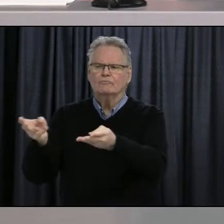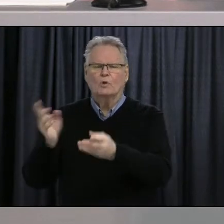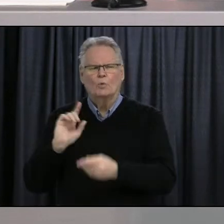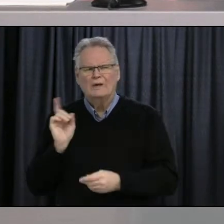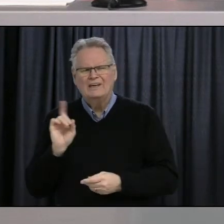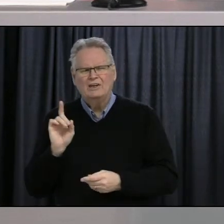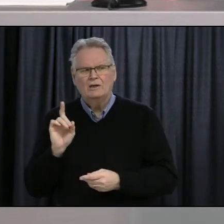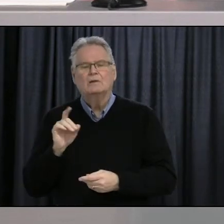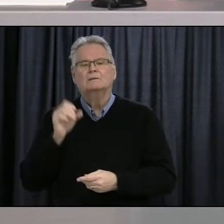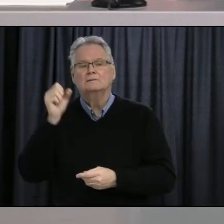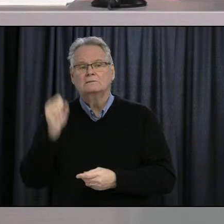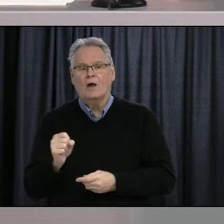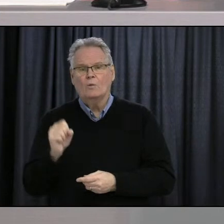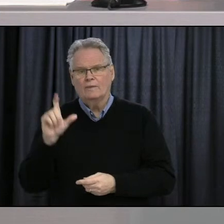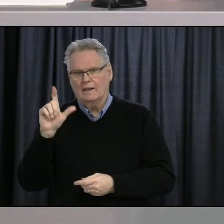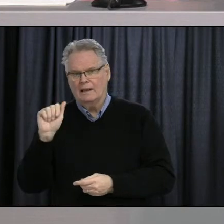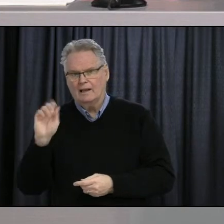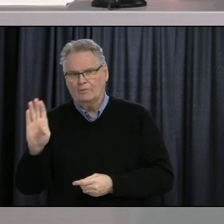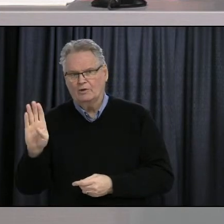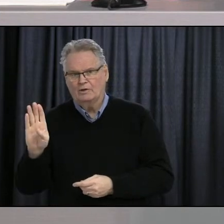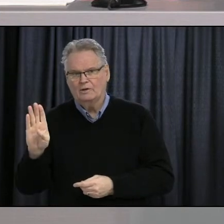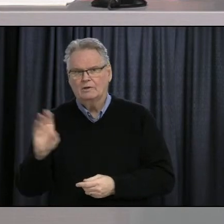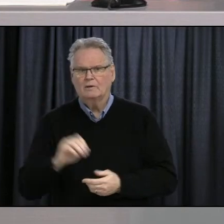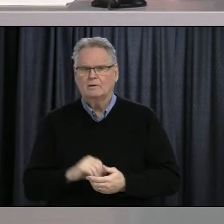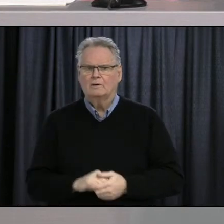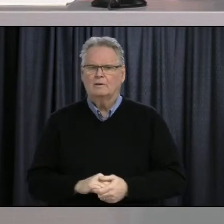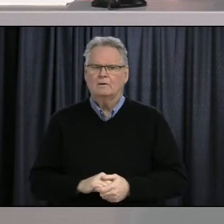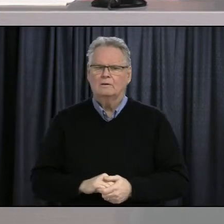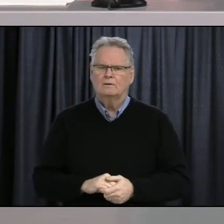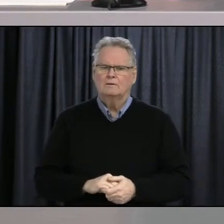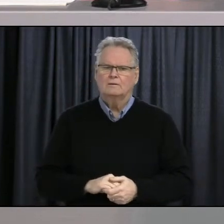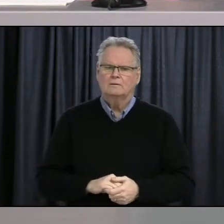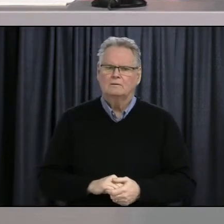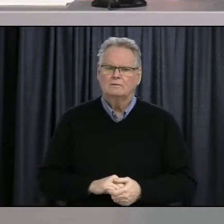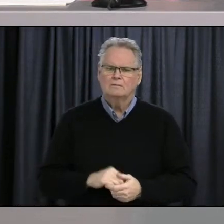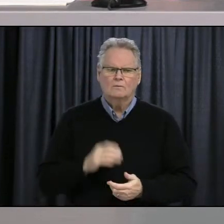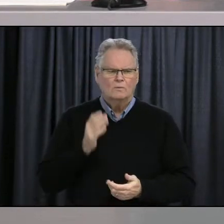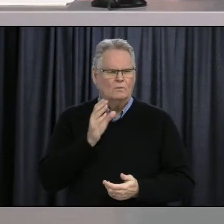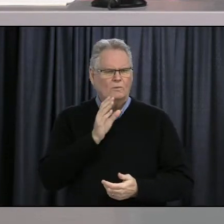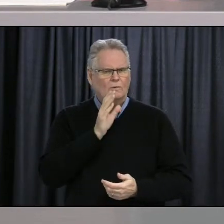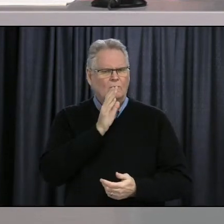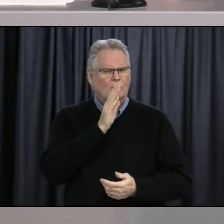people of that age range in other parts of the province will be able to get vaccinated?